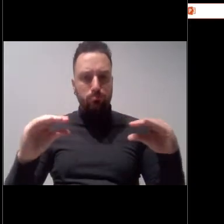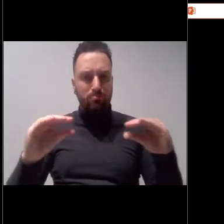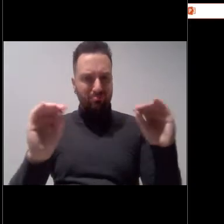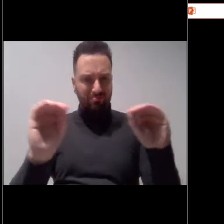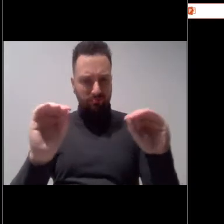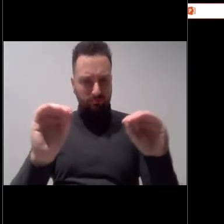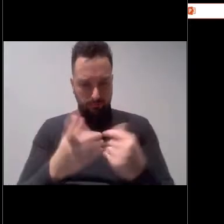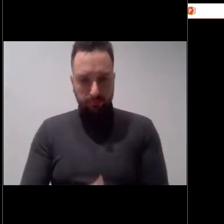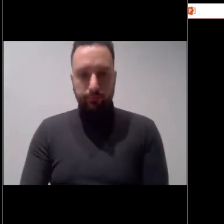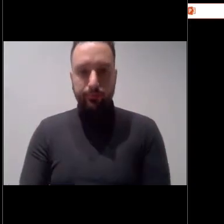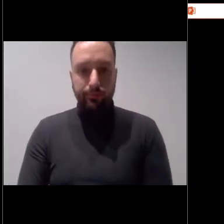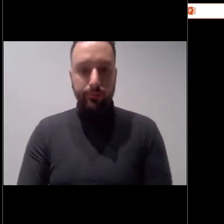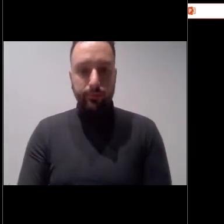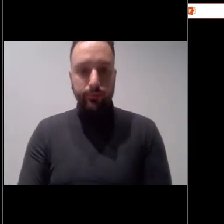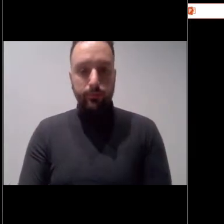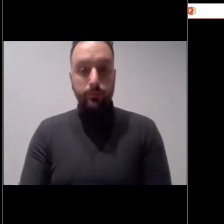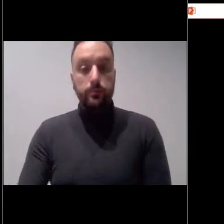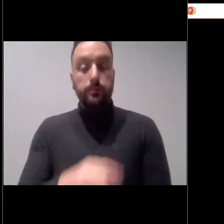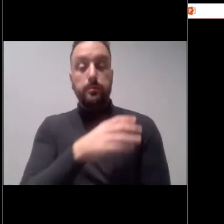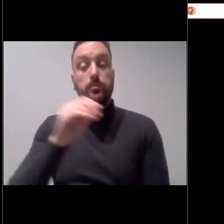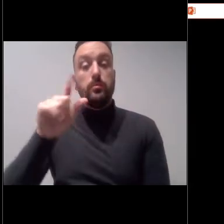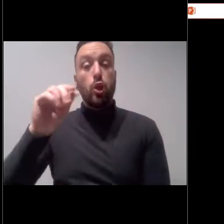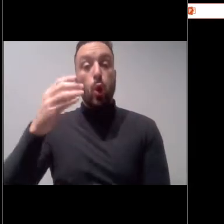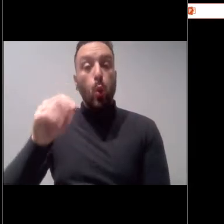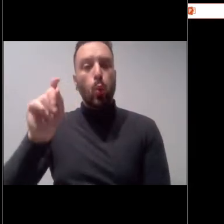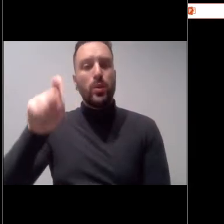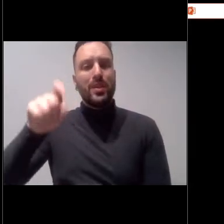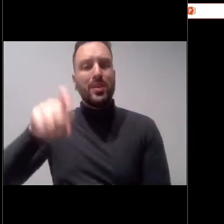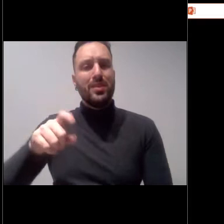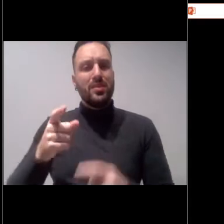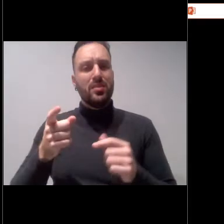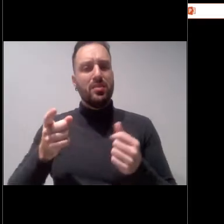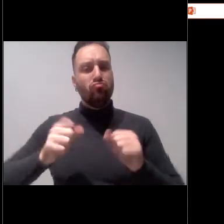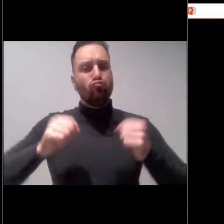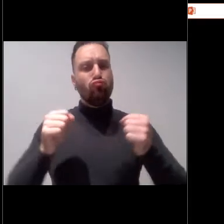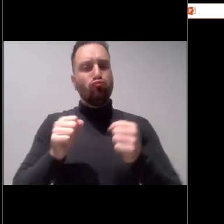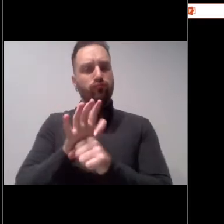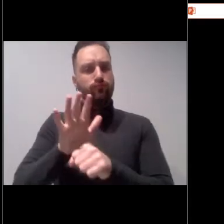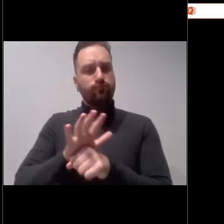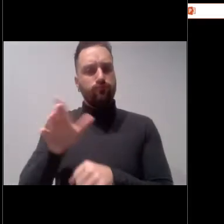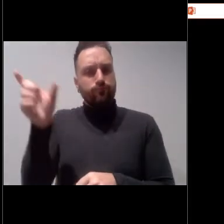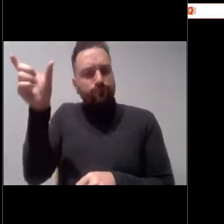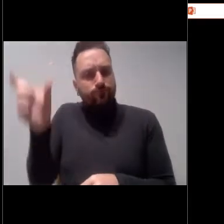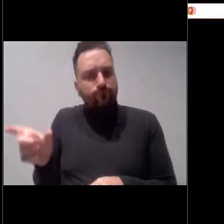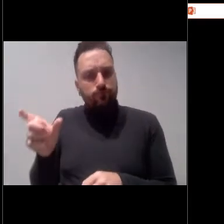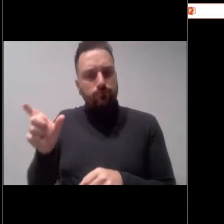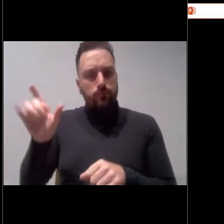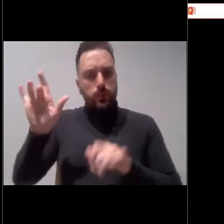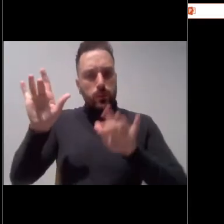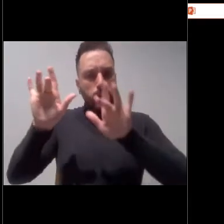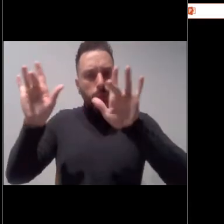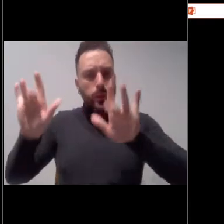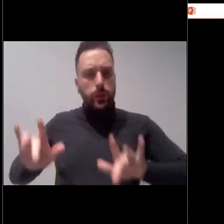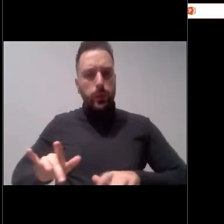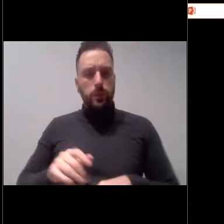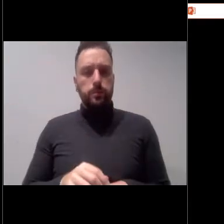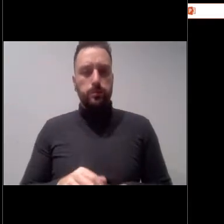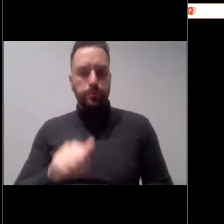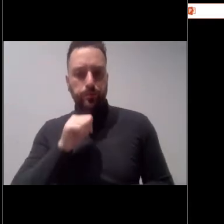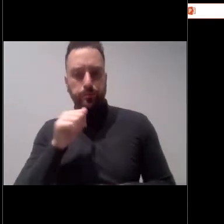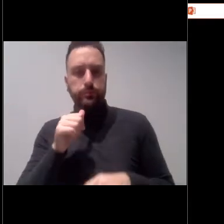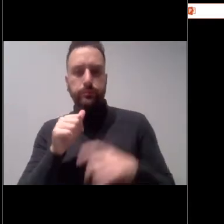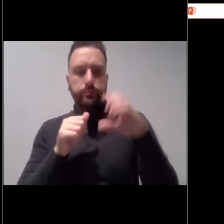pictures. And the logo also needs generous margins or clear space or white space around it. You don't want to encircle